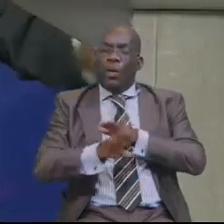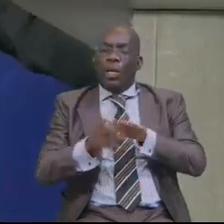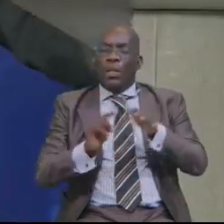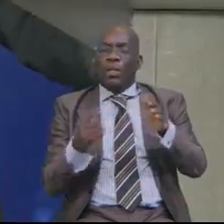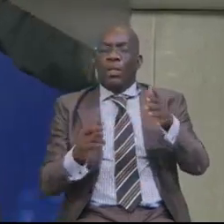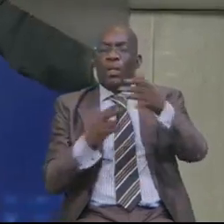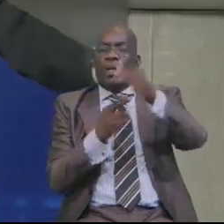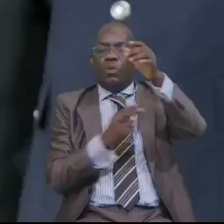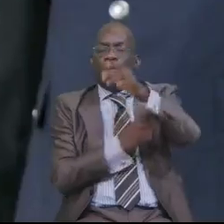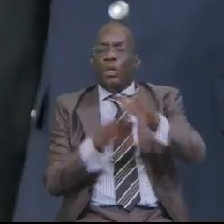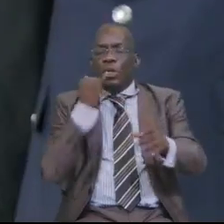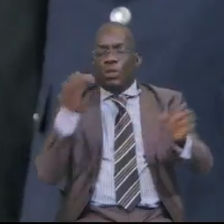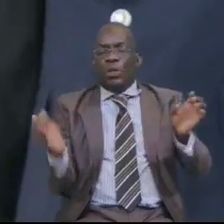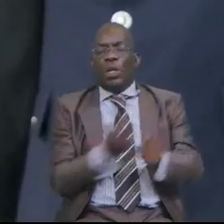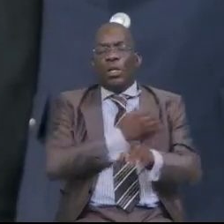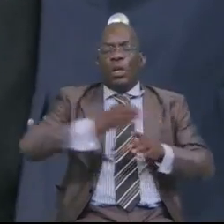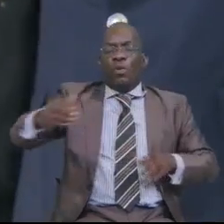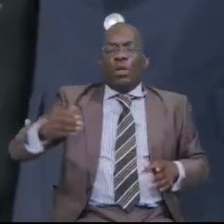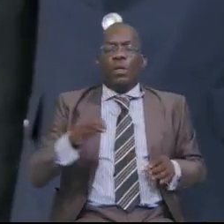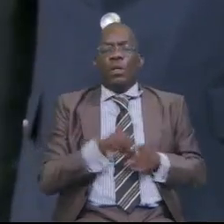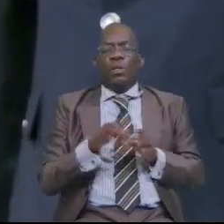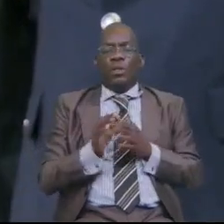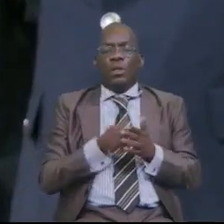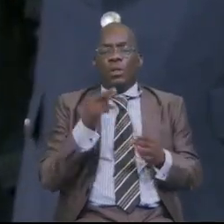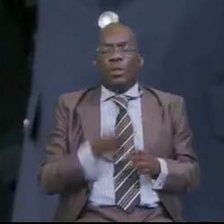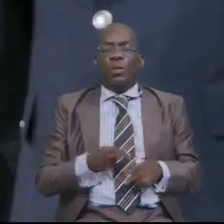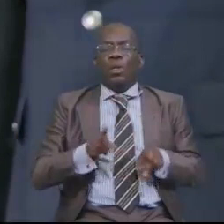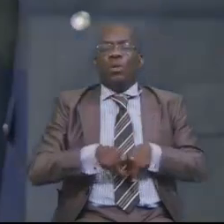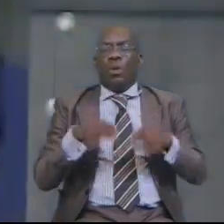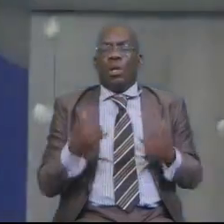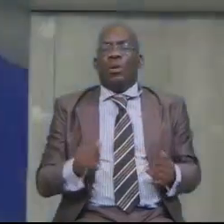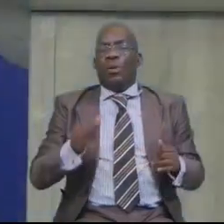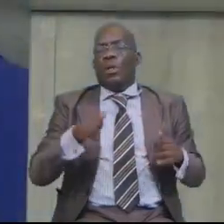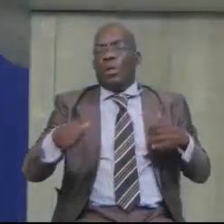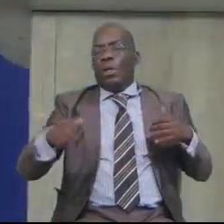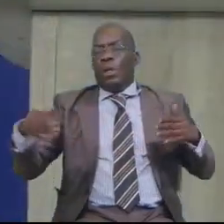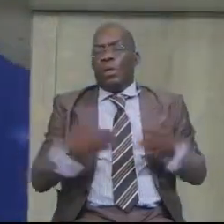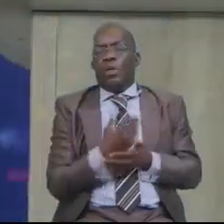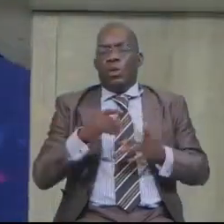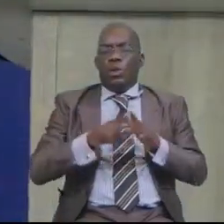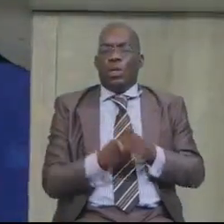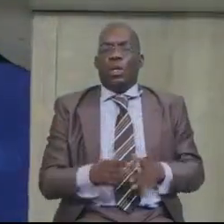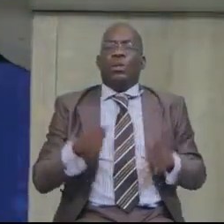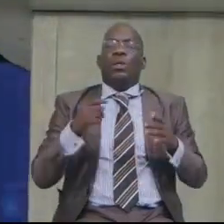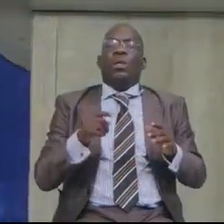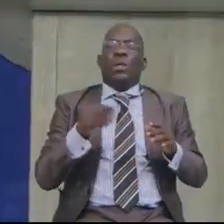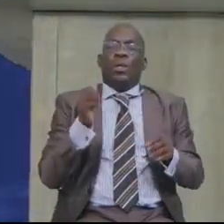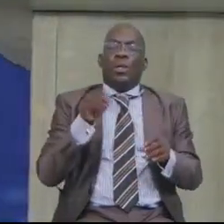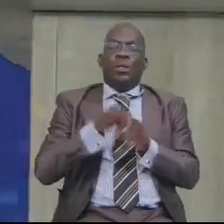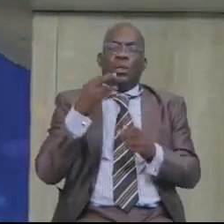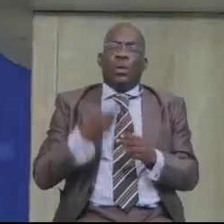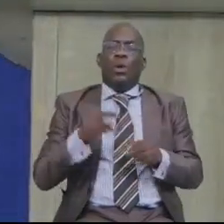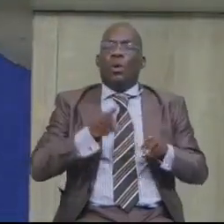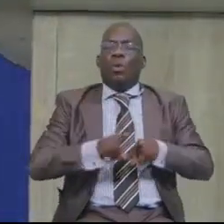is flowed away. But now, a new start. But now a new spirit.